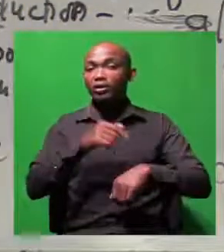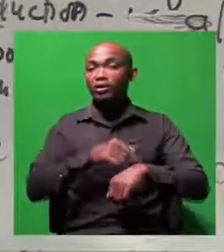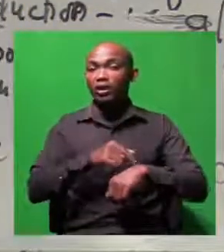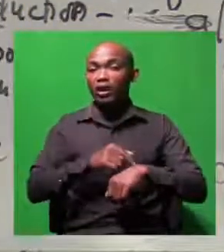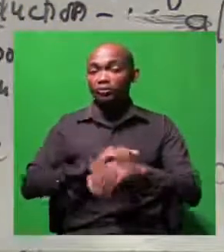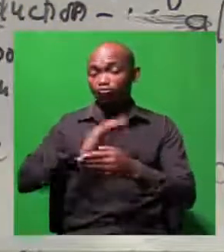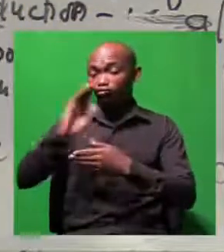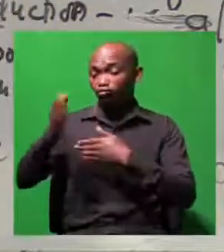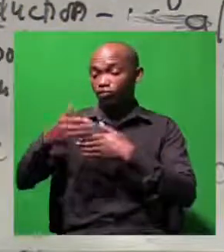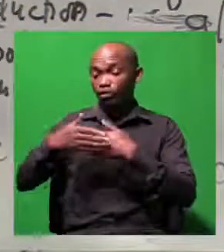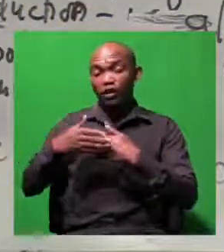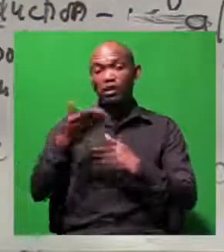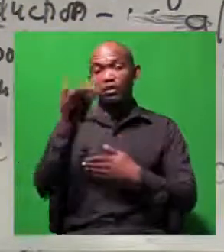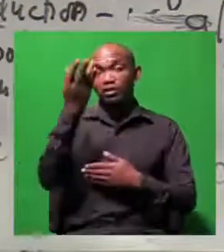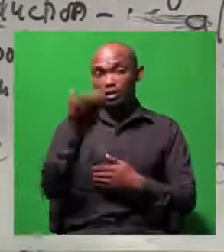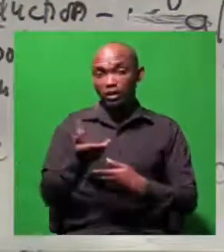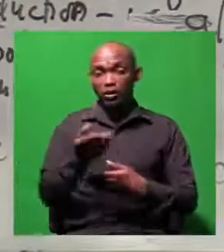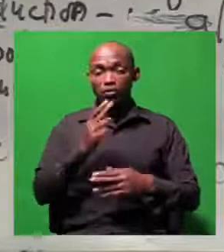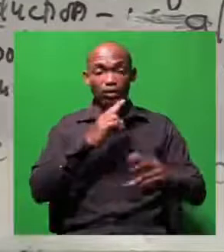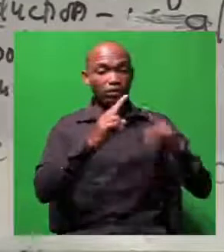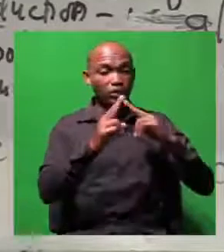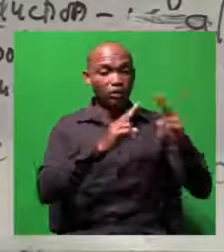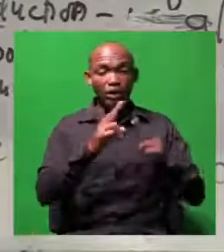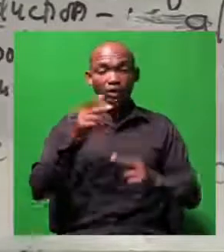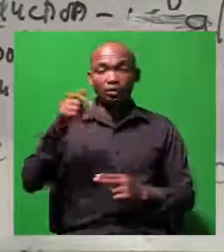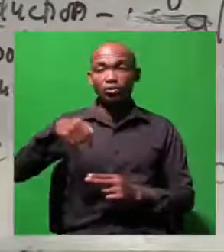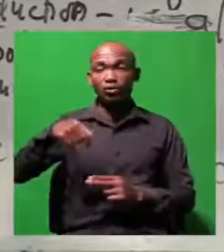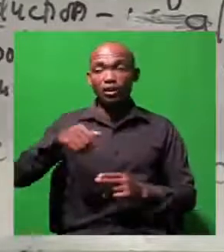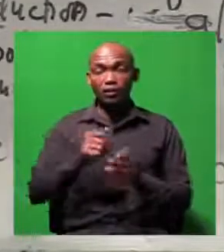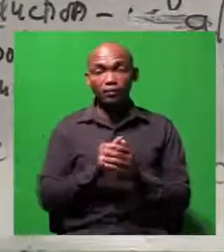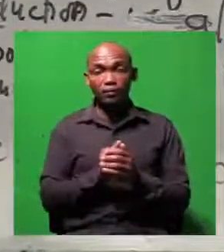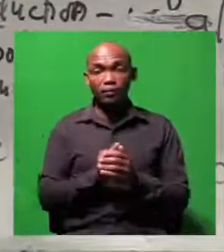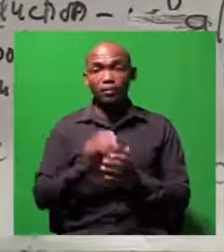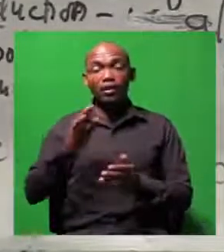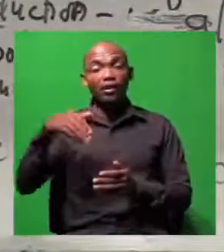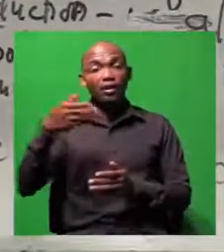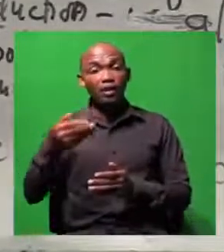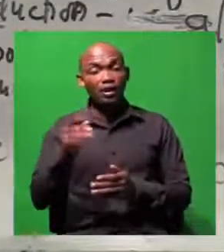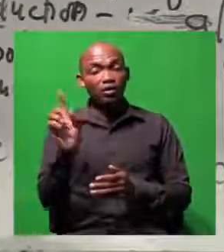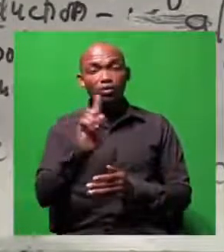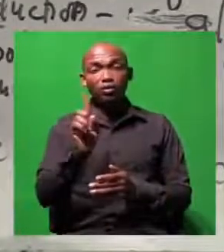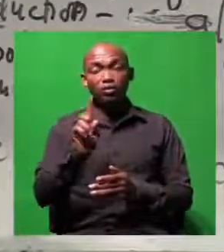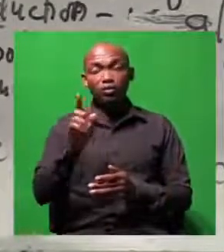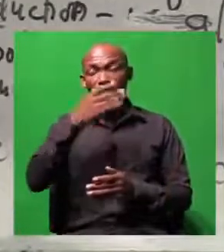It is your time to make revision or to revise what we have discussed today.